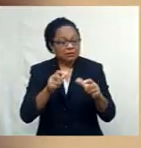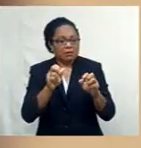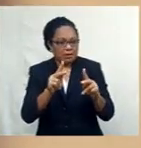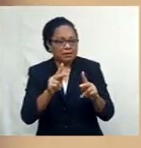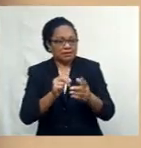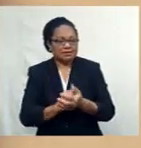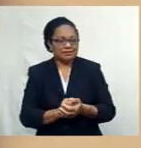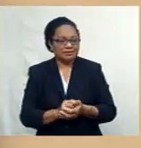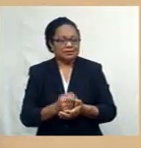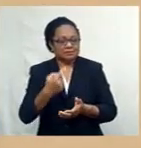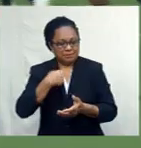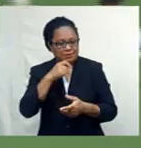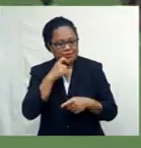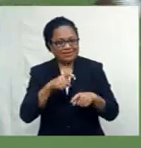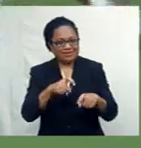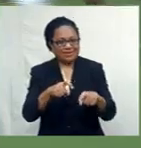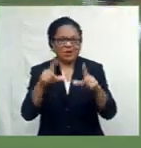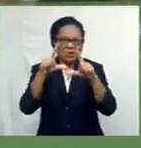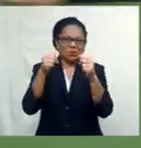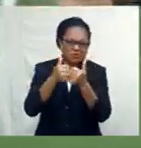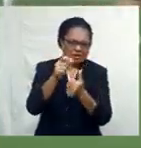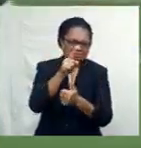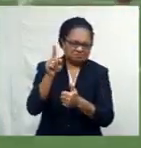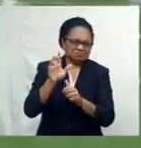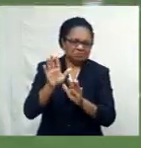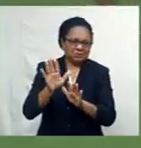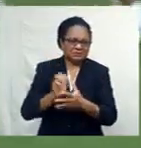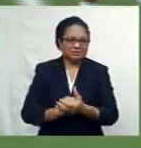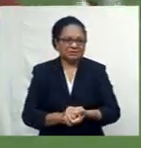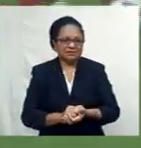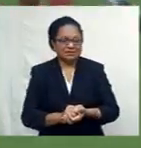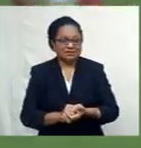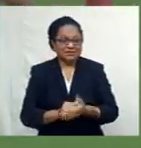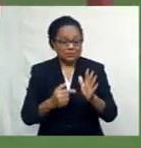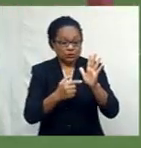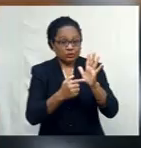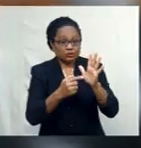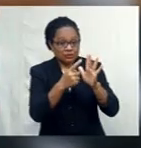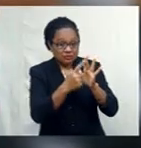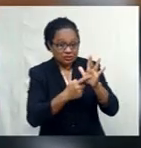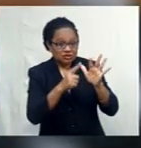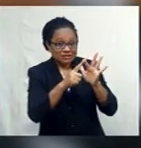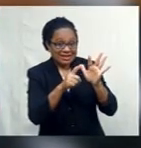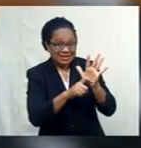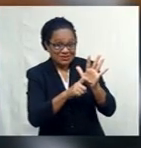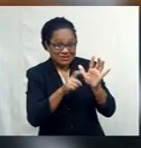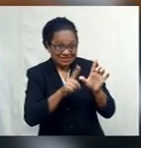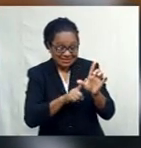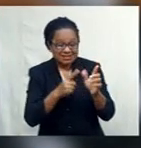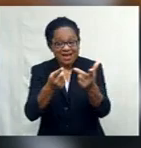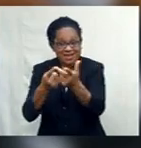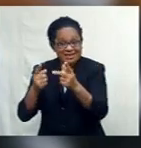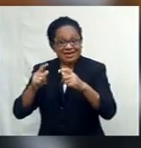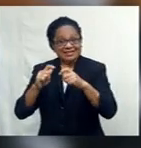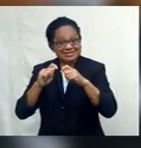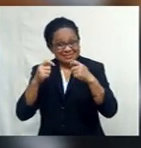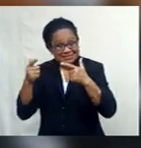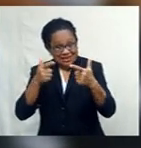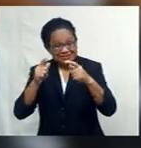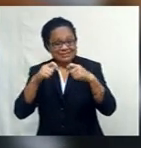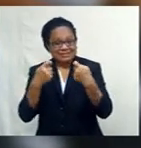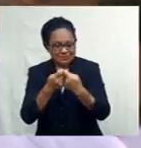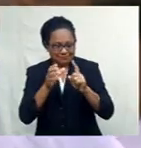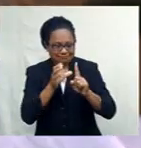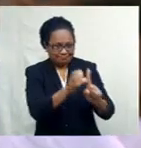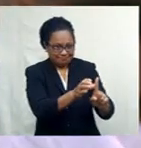any challenge. Tuai and the Fiji Sevens team are currently in quarantine, with only a few days before they will